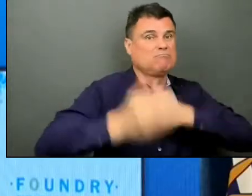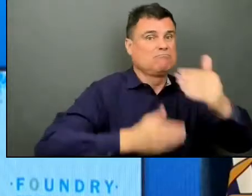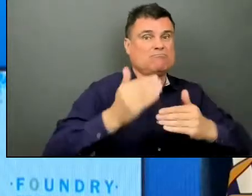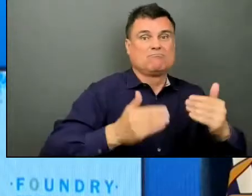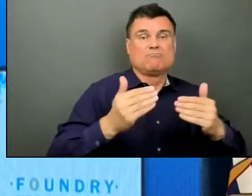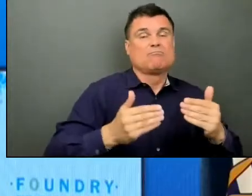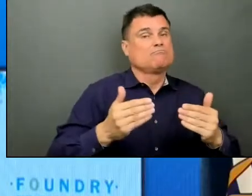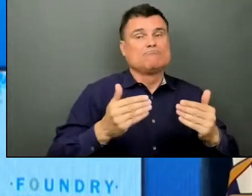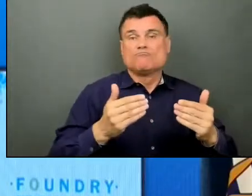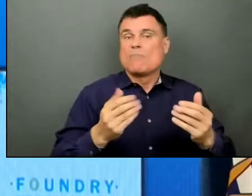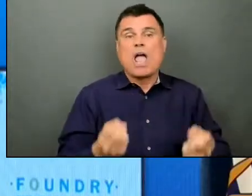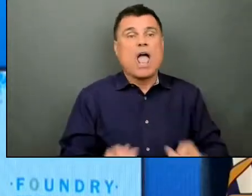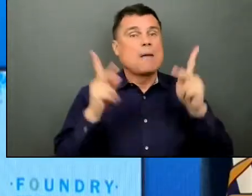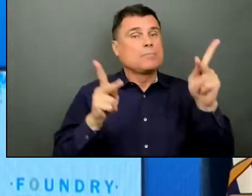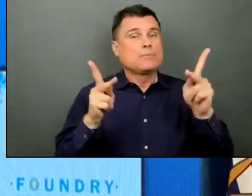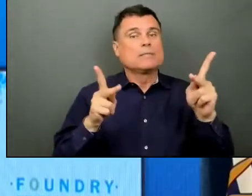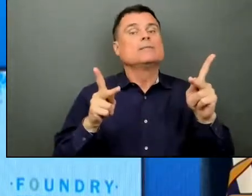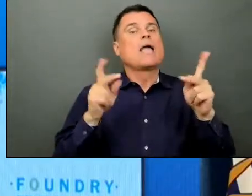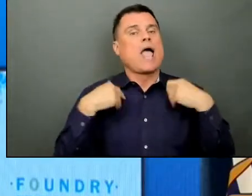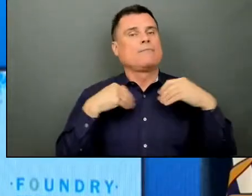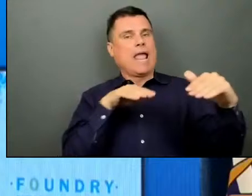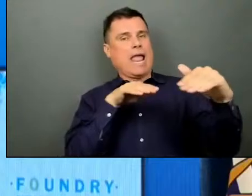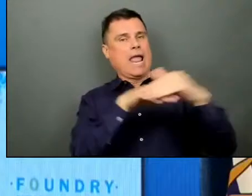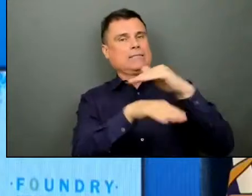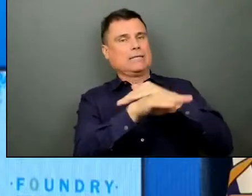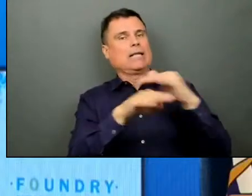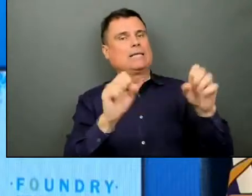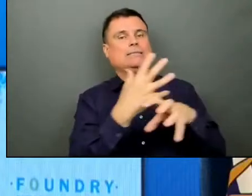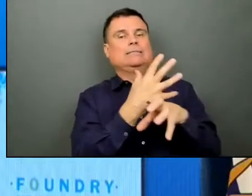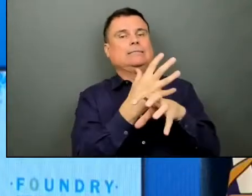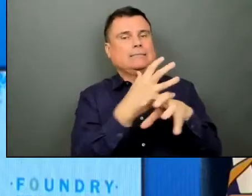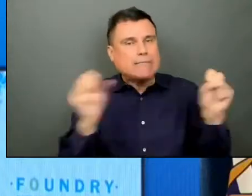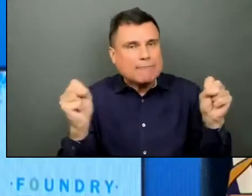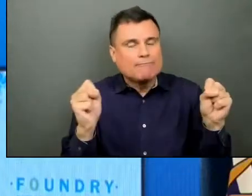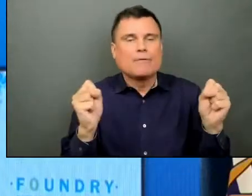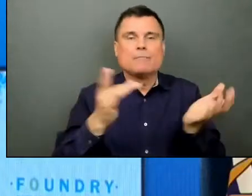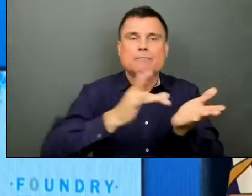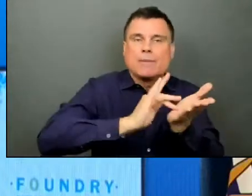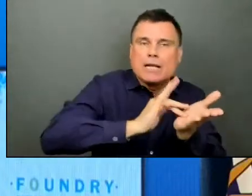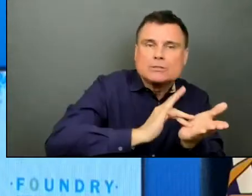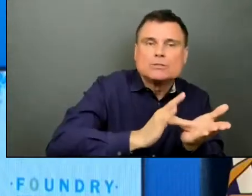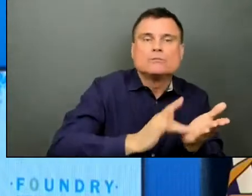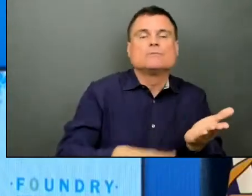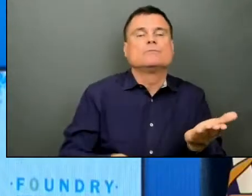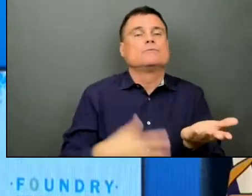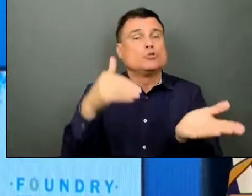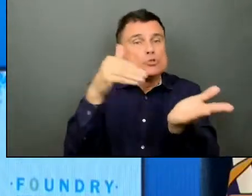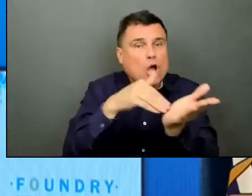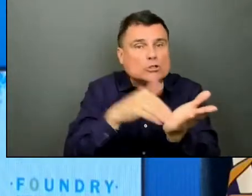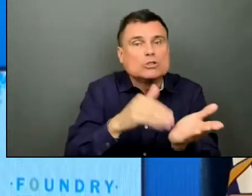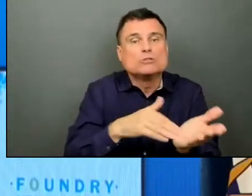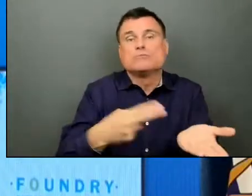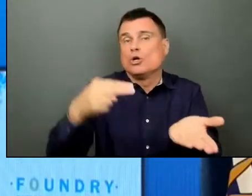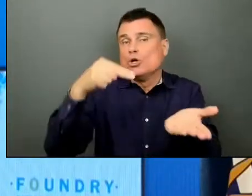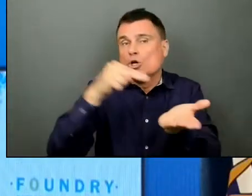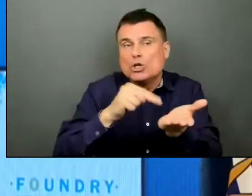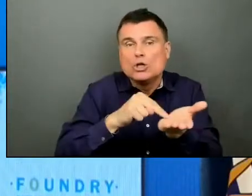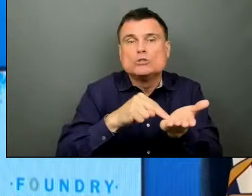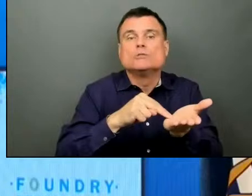program twice during the course of the early months of the pandemic, and that work continues, and it is funded in our